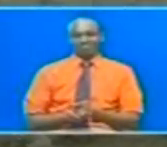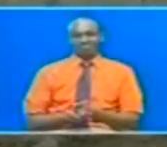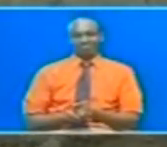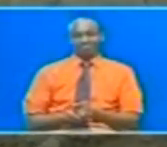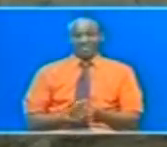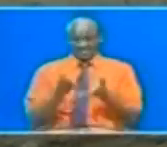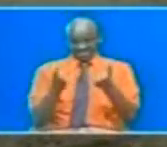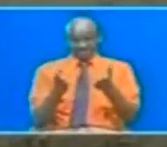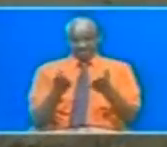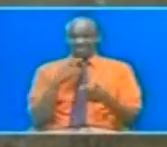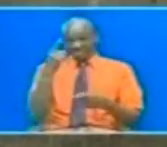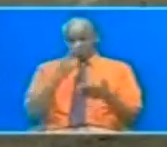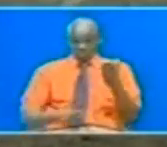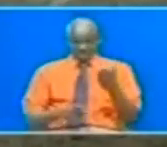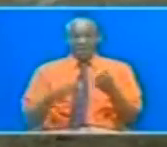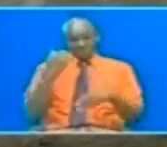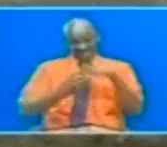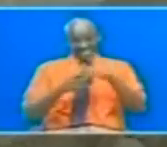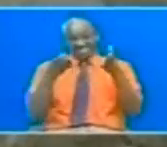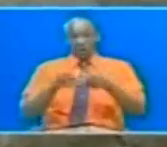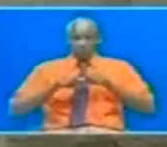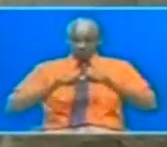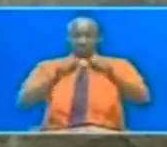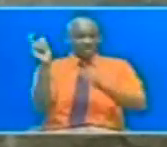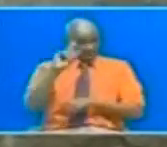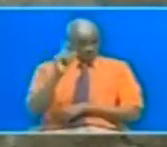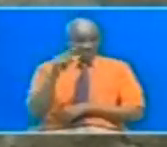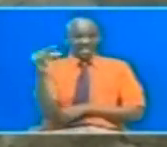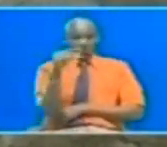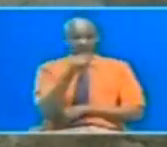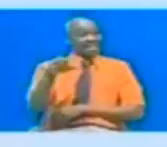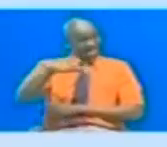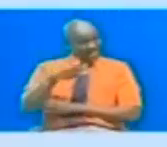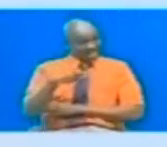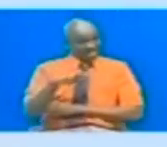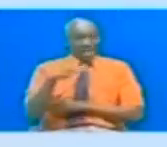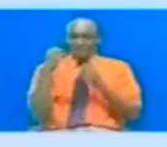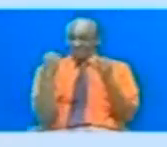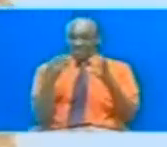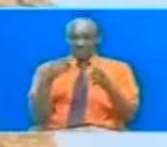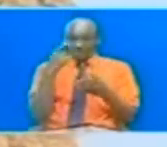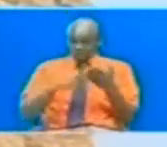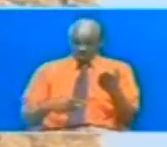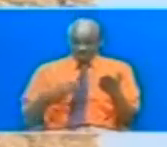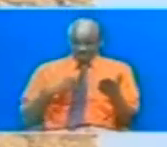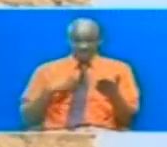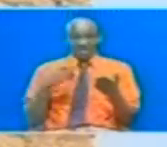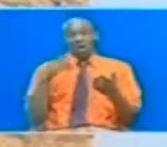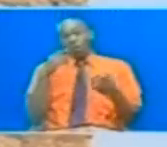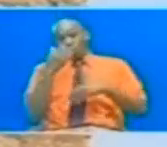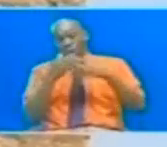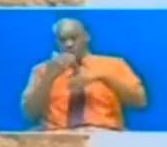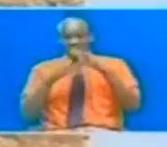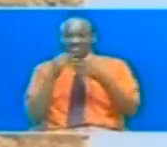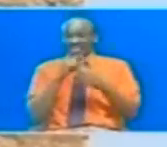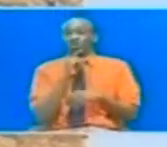As the axe fell on a number of buildings under construction in Nairobi's Githurai area, some of the masons hid behind unfinished walls, not